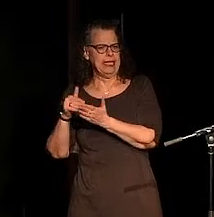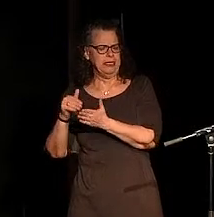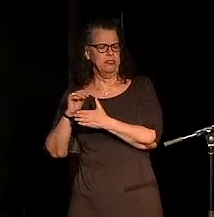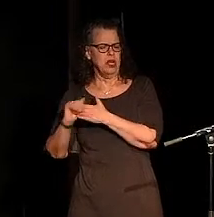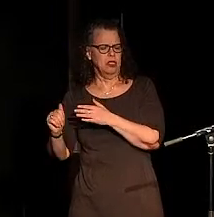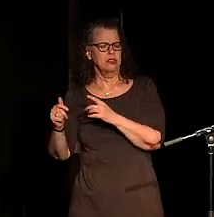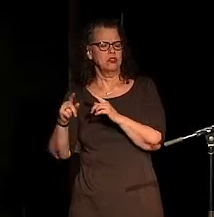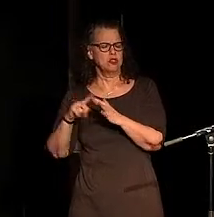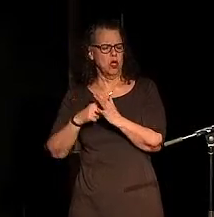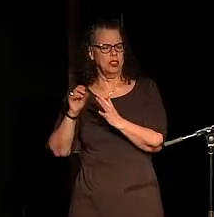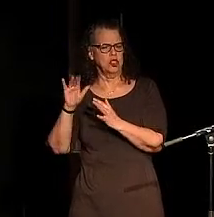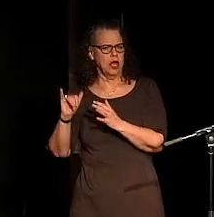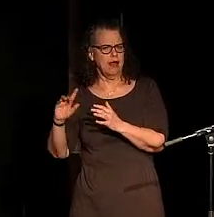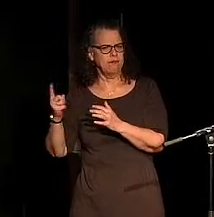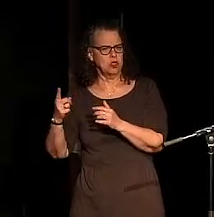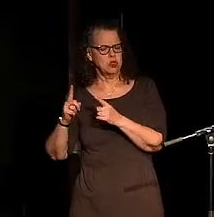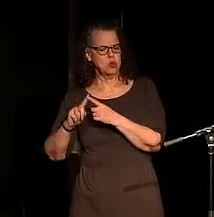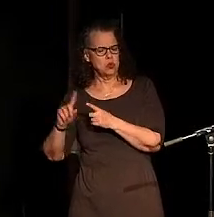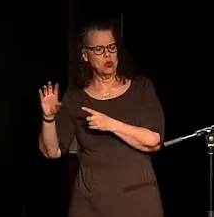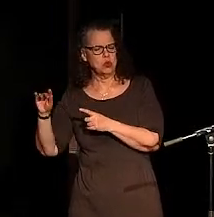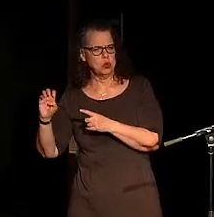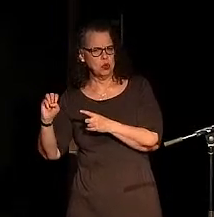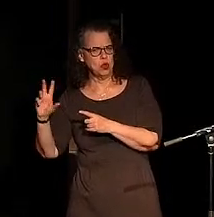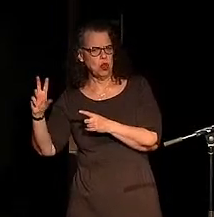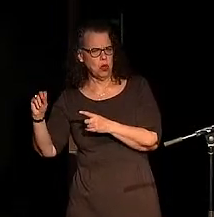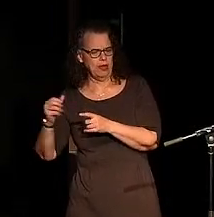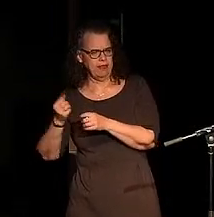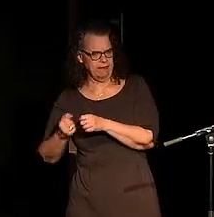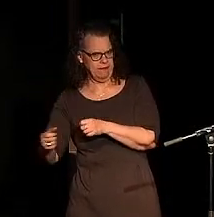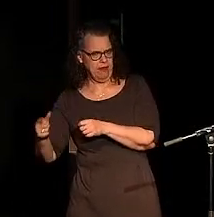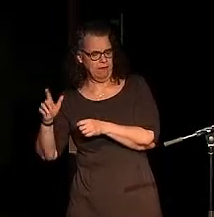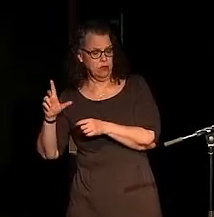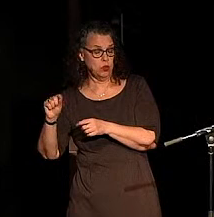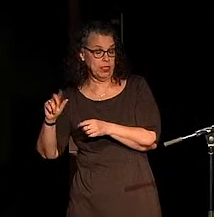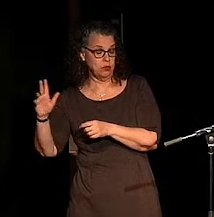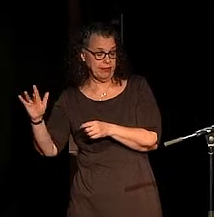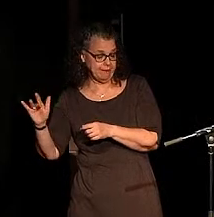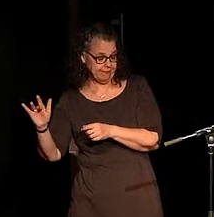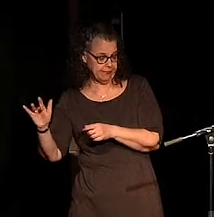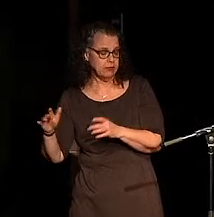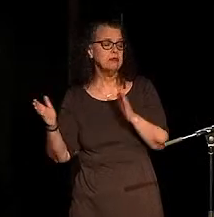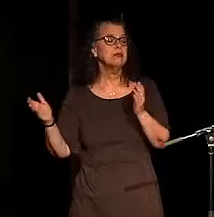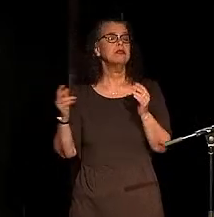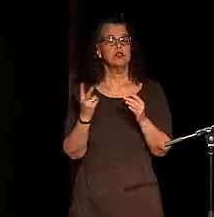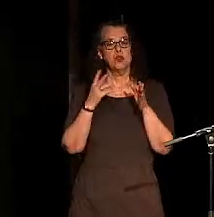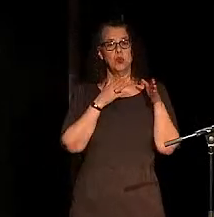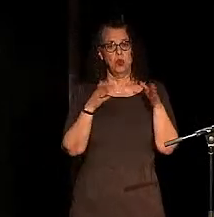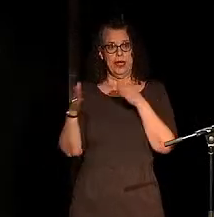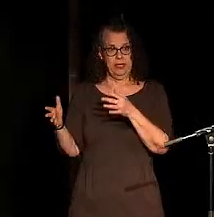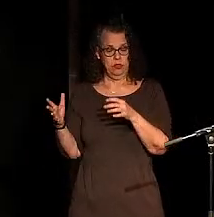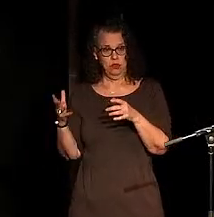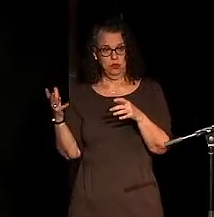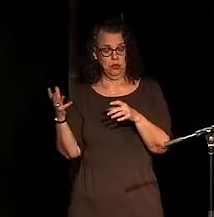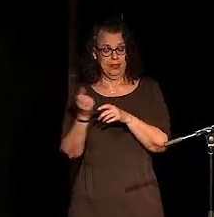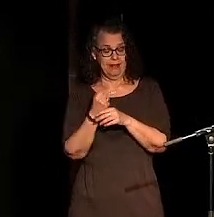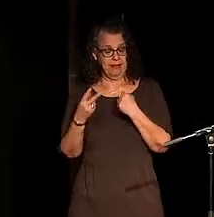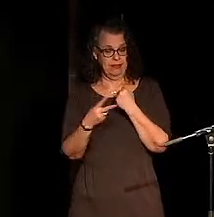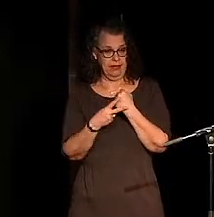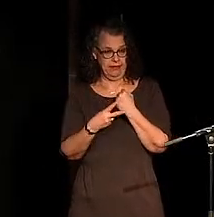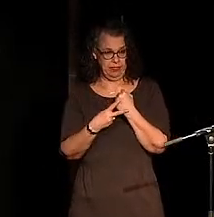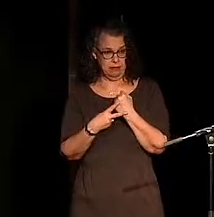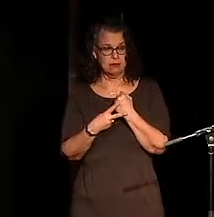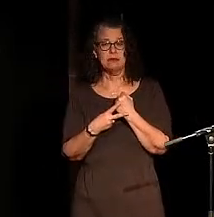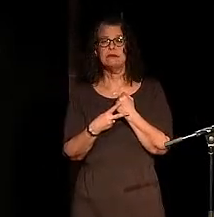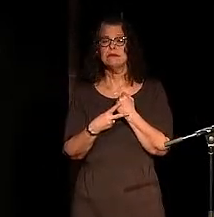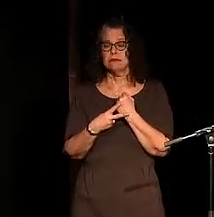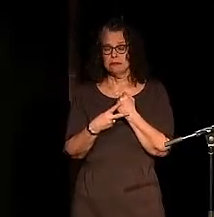until June 30th of the following year. There are two ways we can achieve those savings that has been earmarked